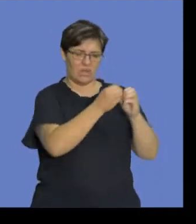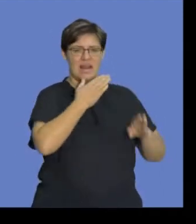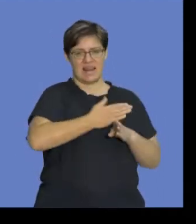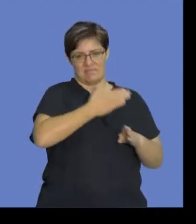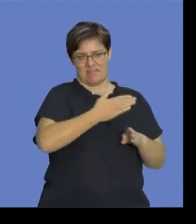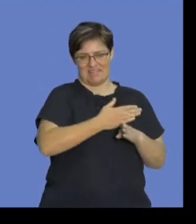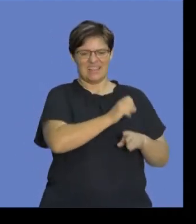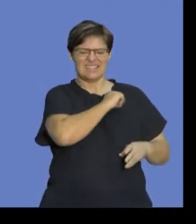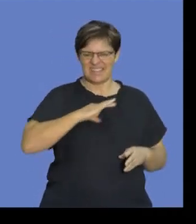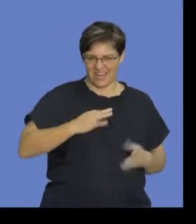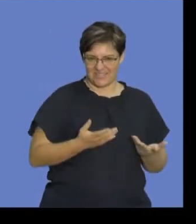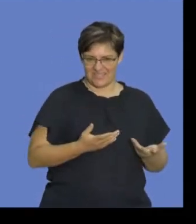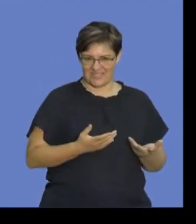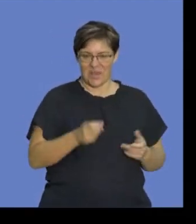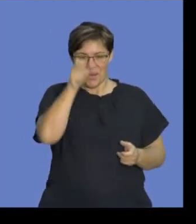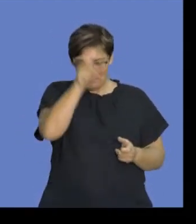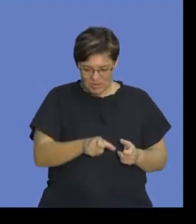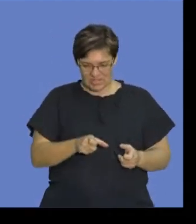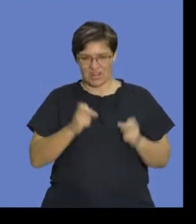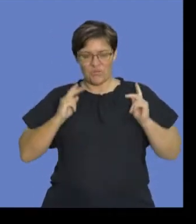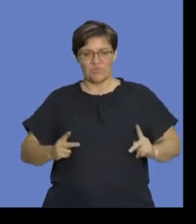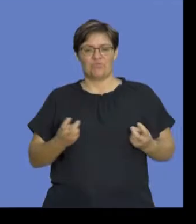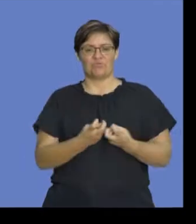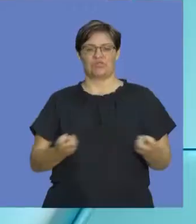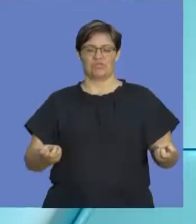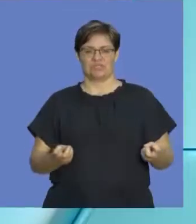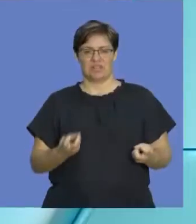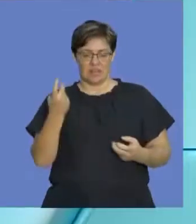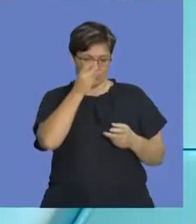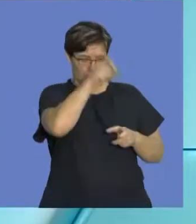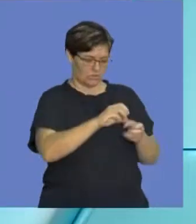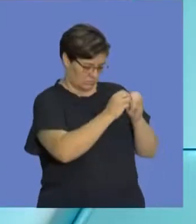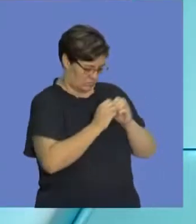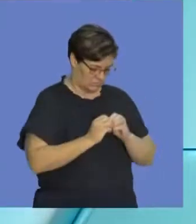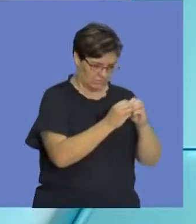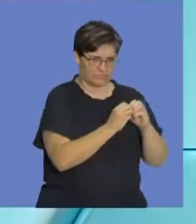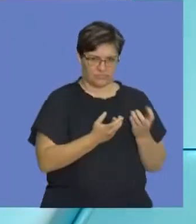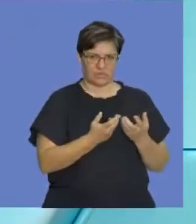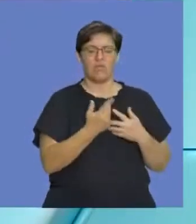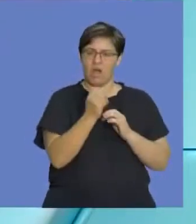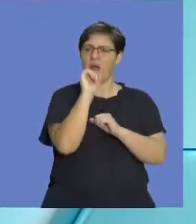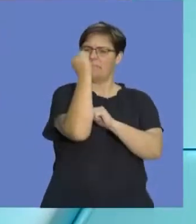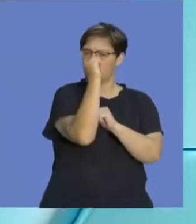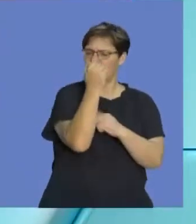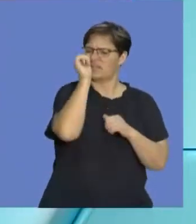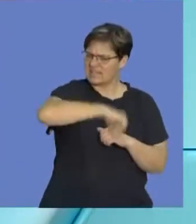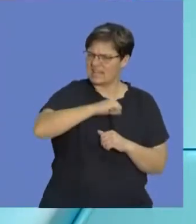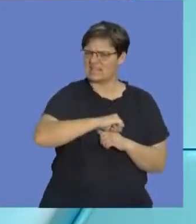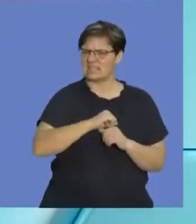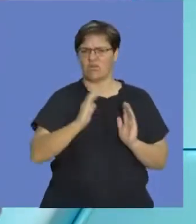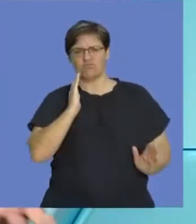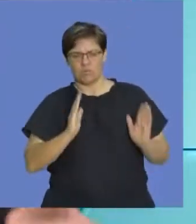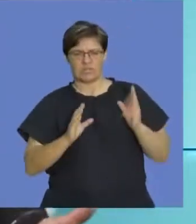Okay, obviously you need human resources to make a particular product. Yes, with mechanization, you